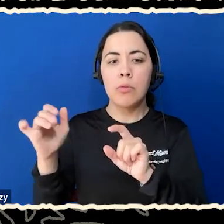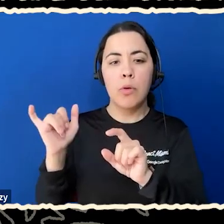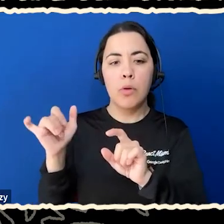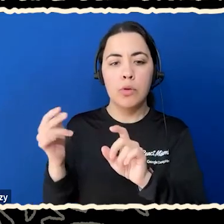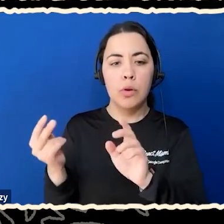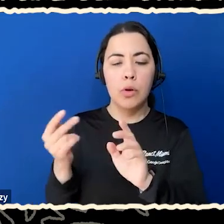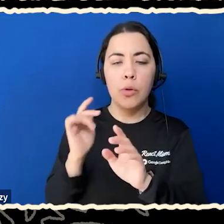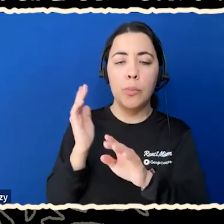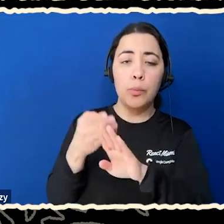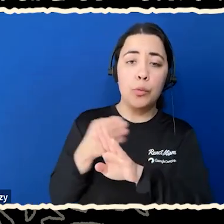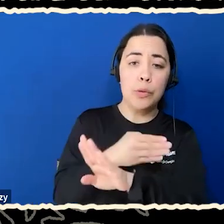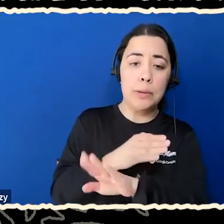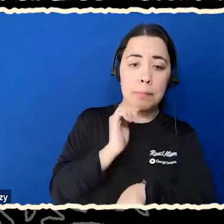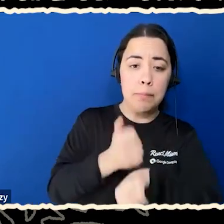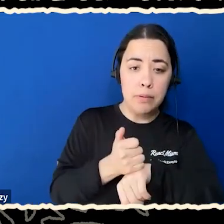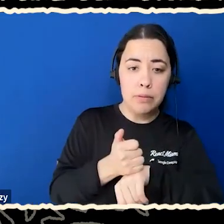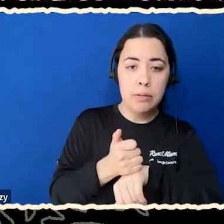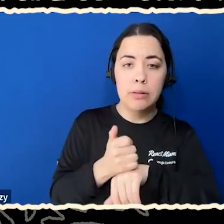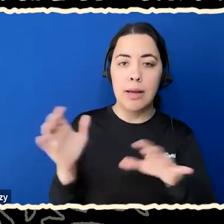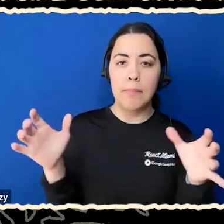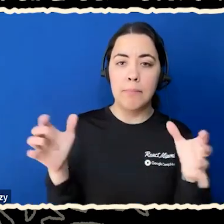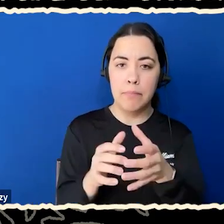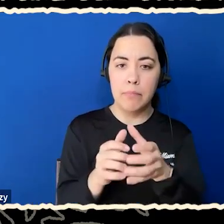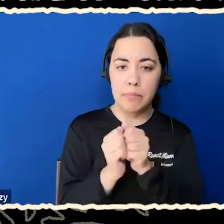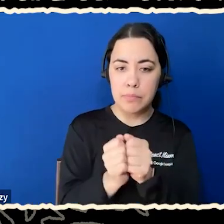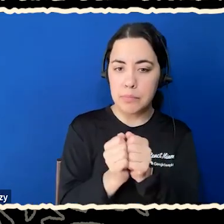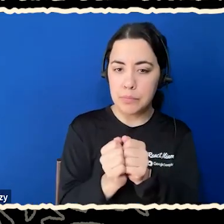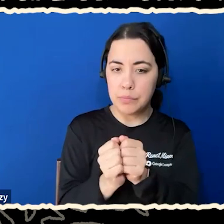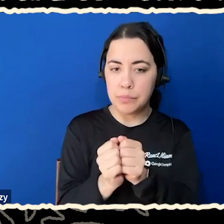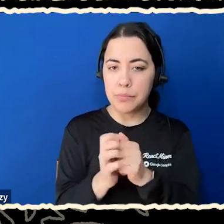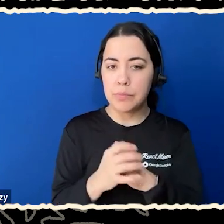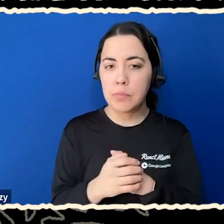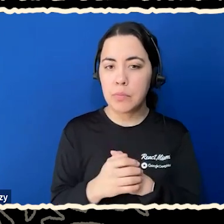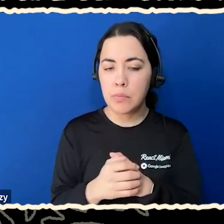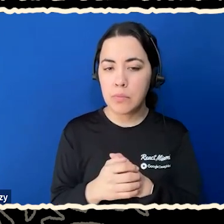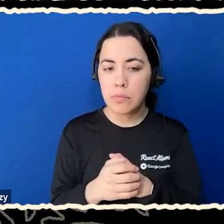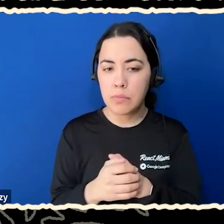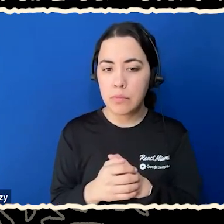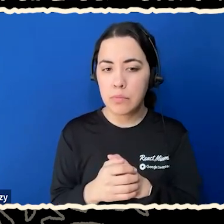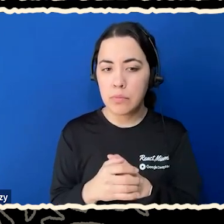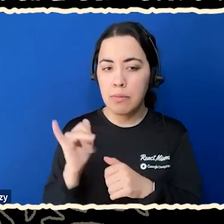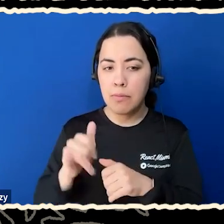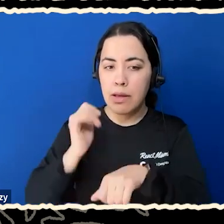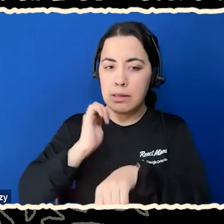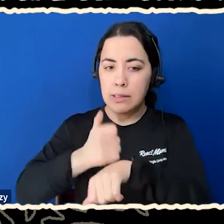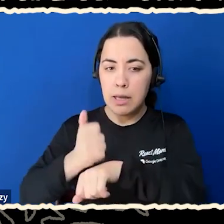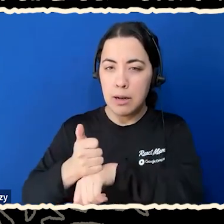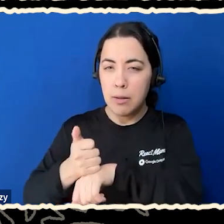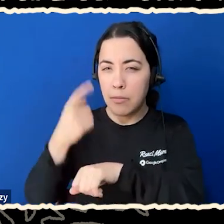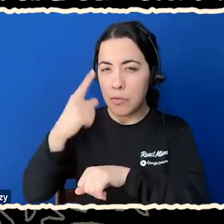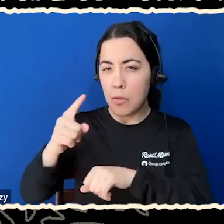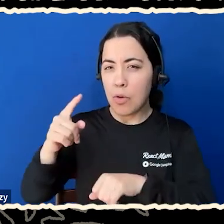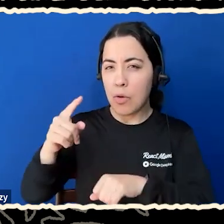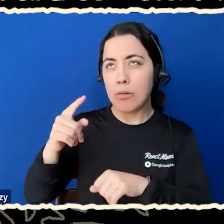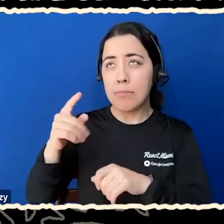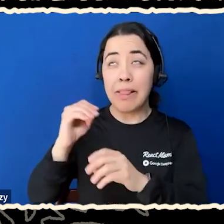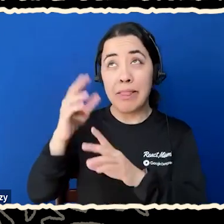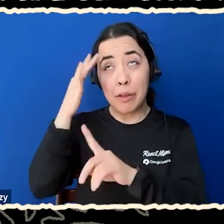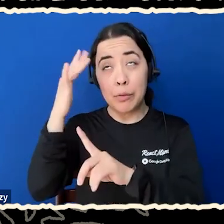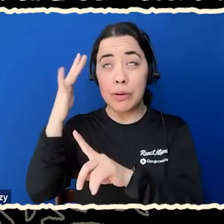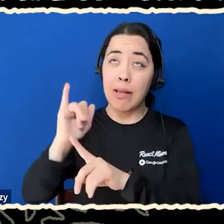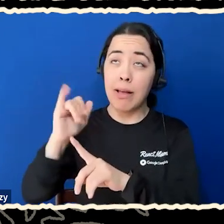So Brownfield, a hypothetical Brownfield setup, should actually discover those modules that are